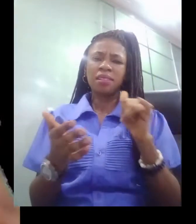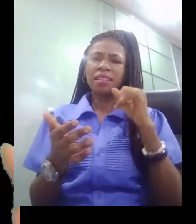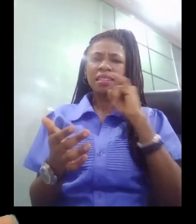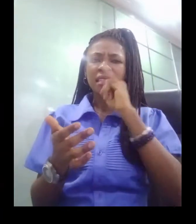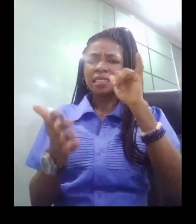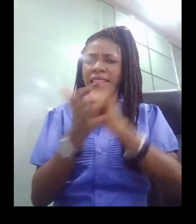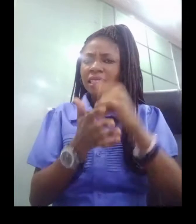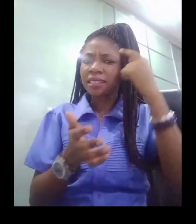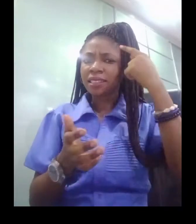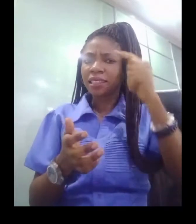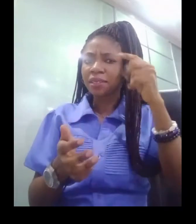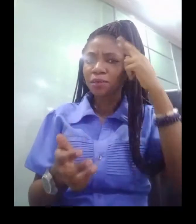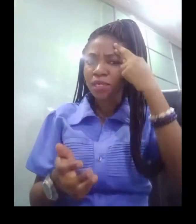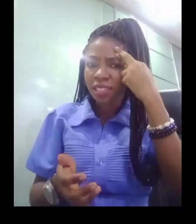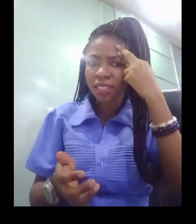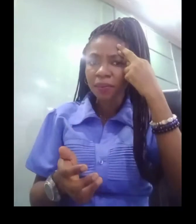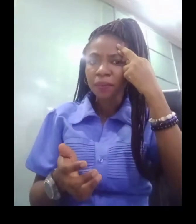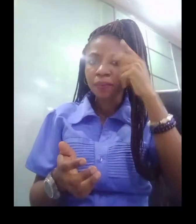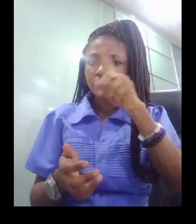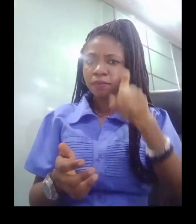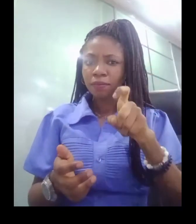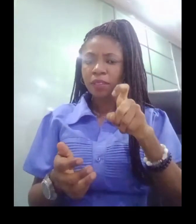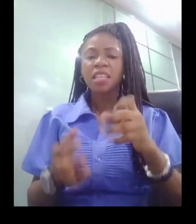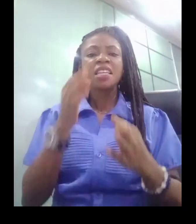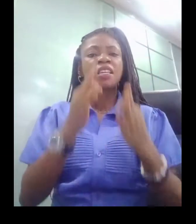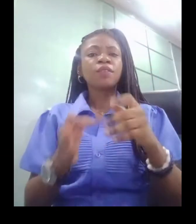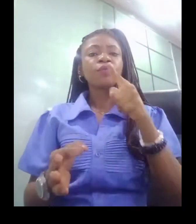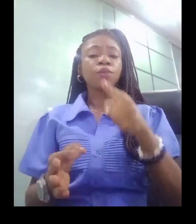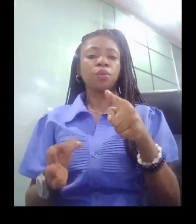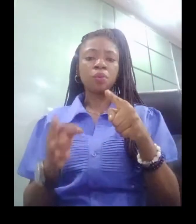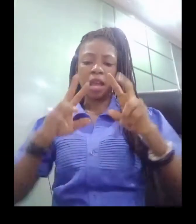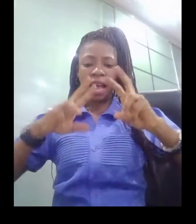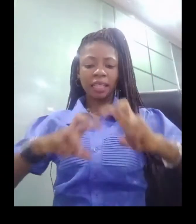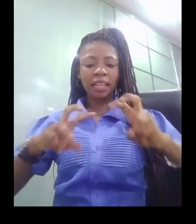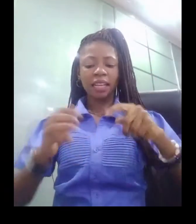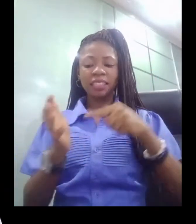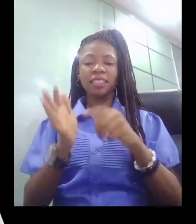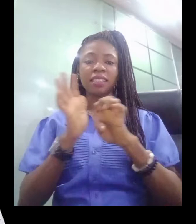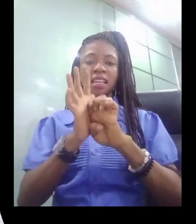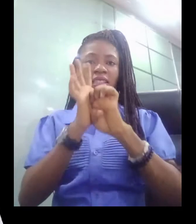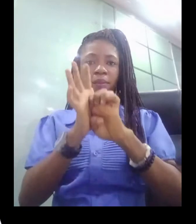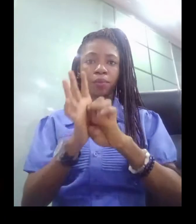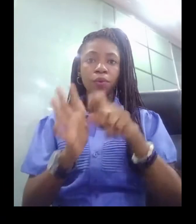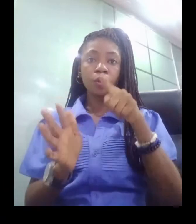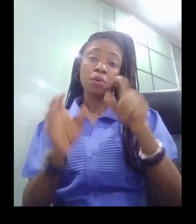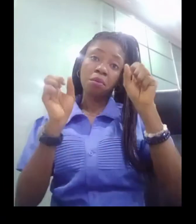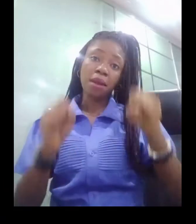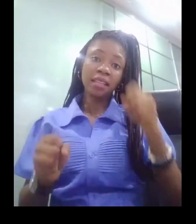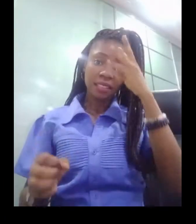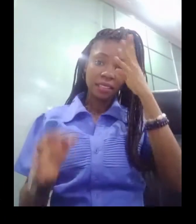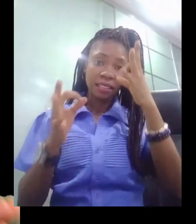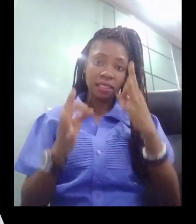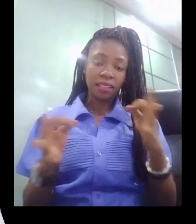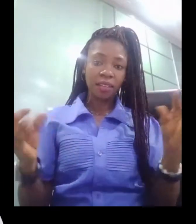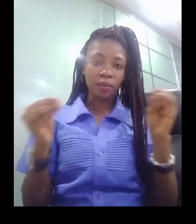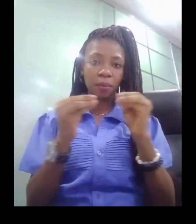If you look at it all around, for this example that I gave, you might arrive at the answer that